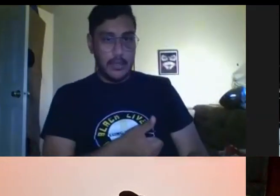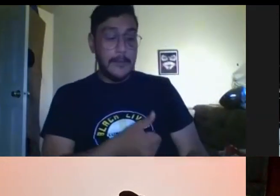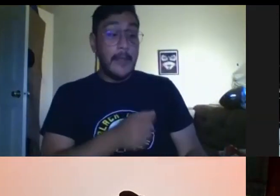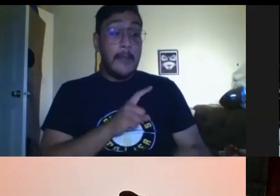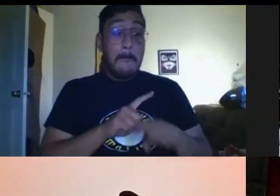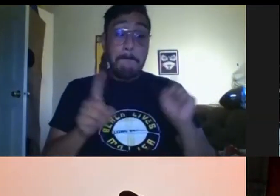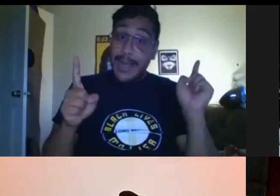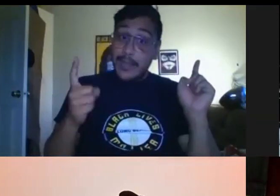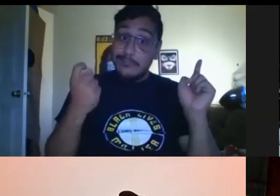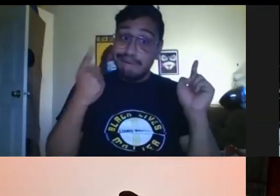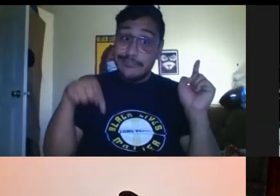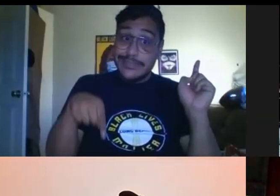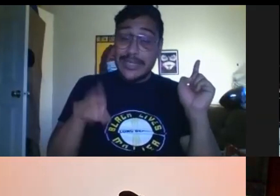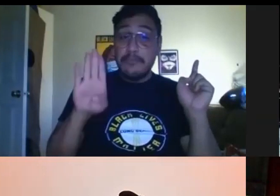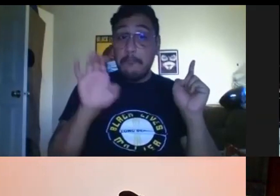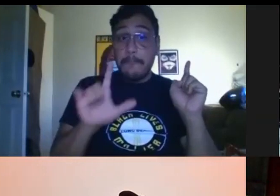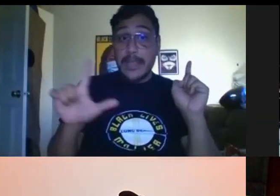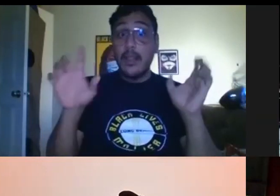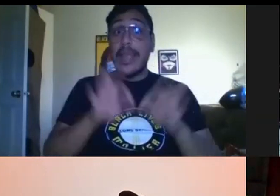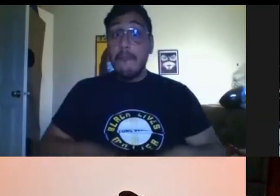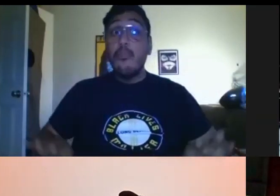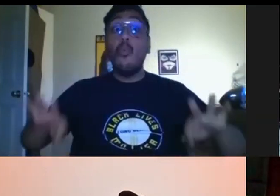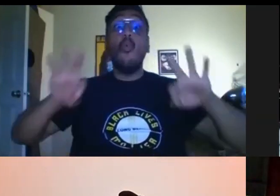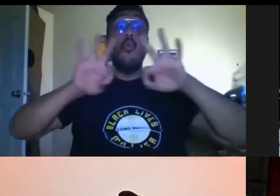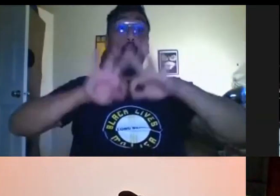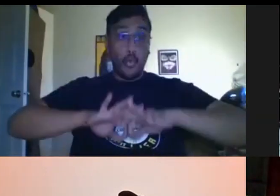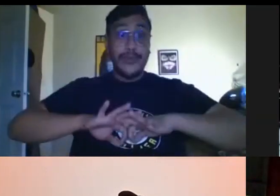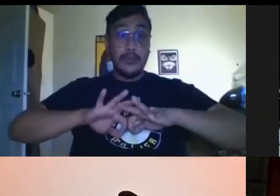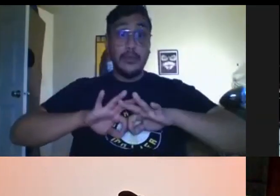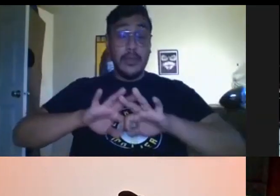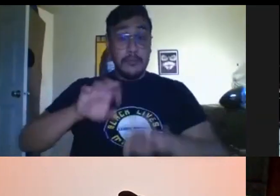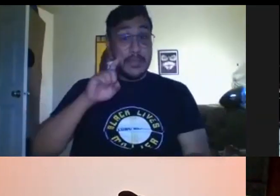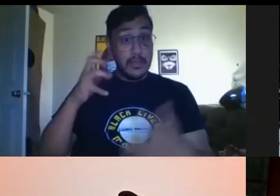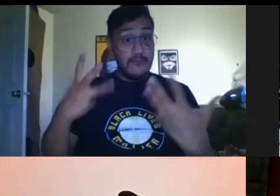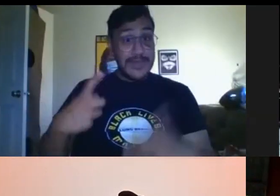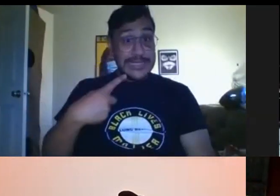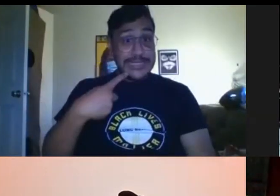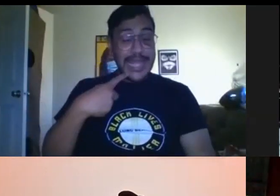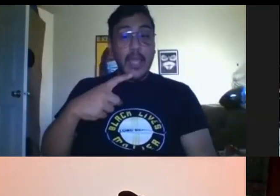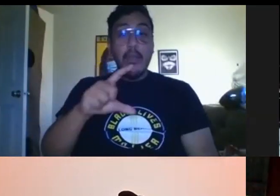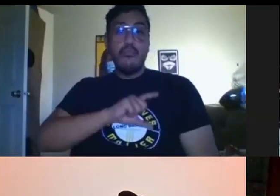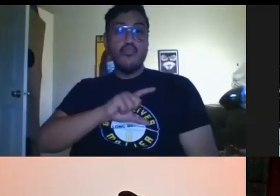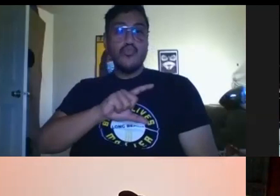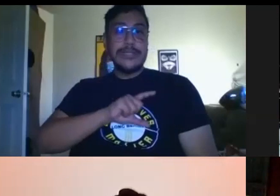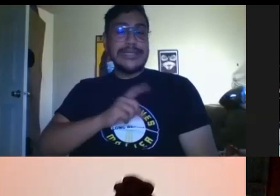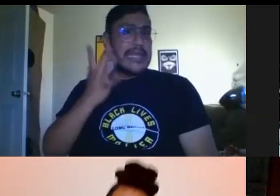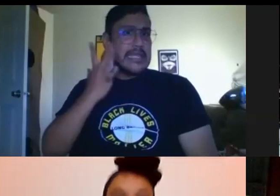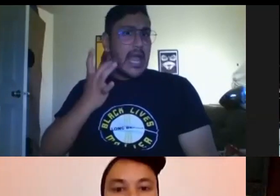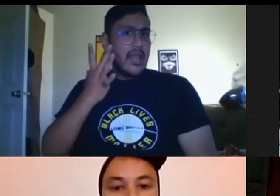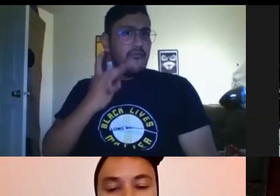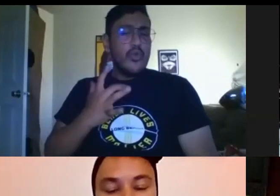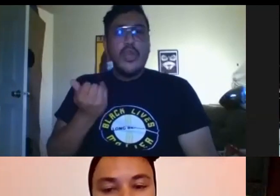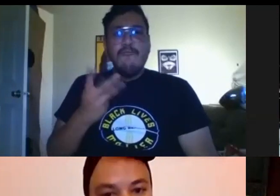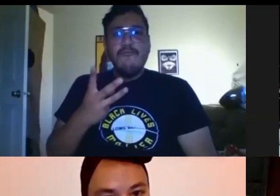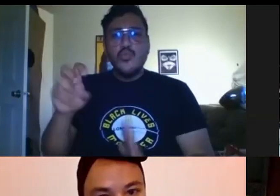so important because, as you've said, police are able to, California is one of very few states